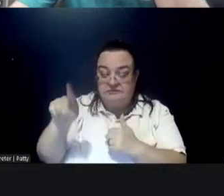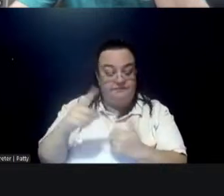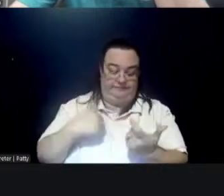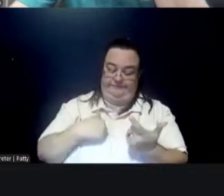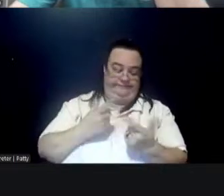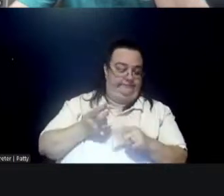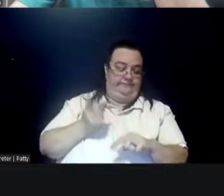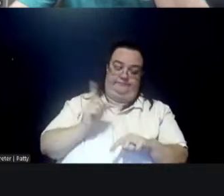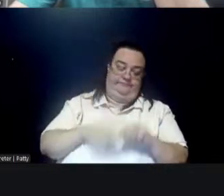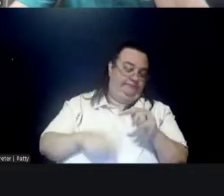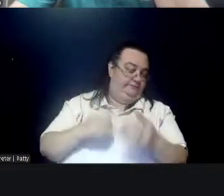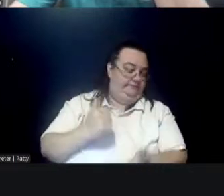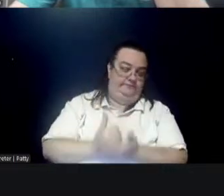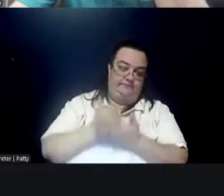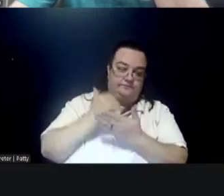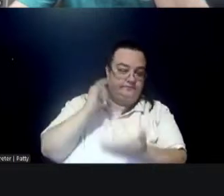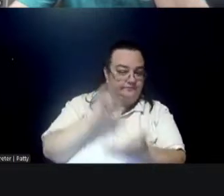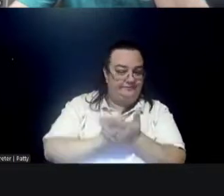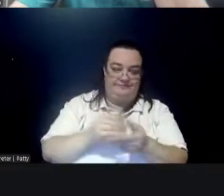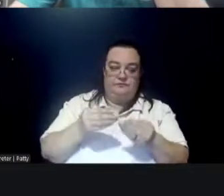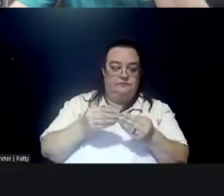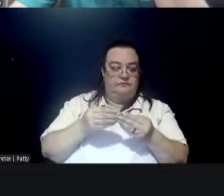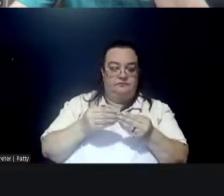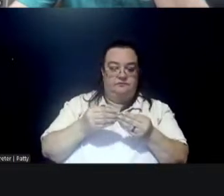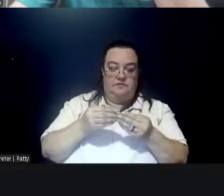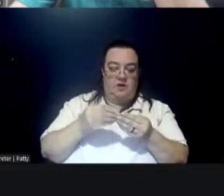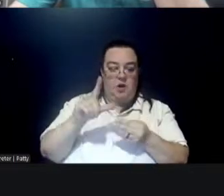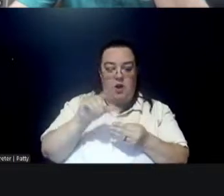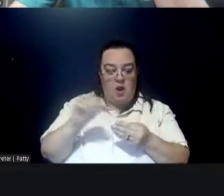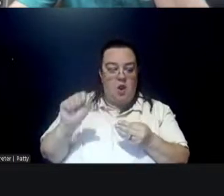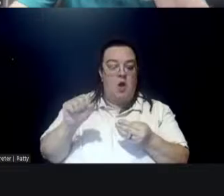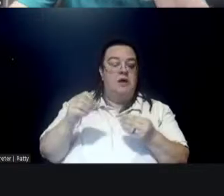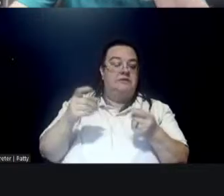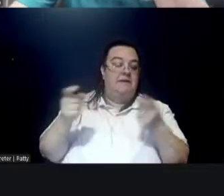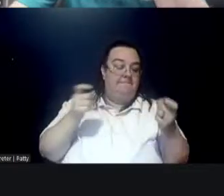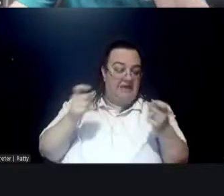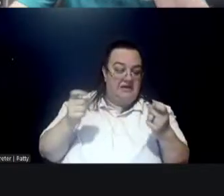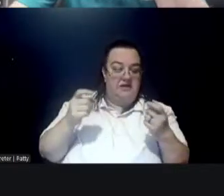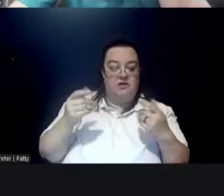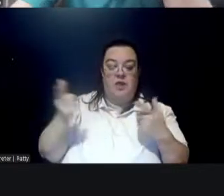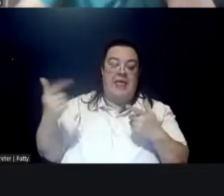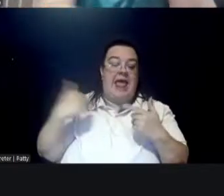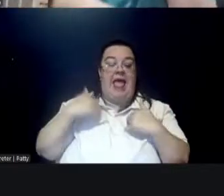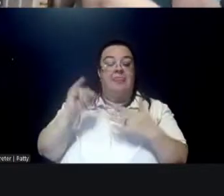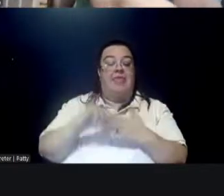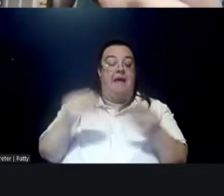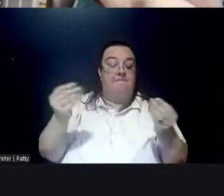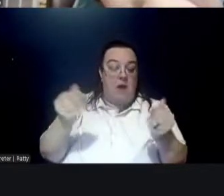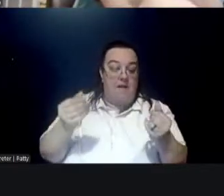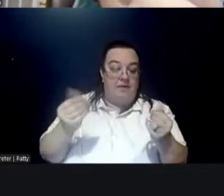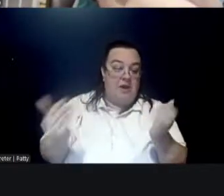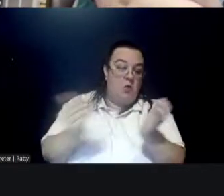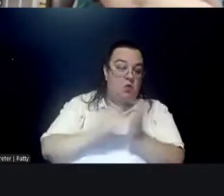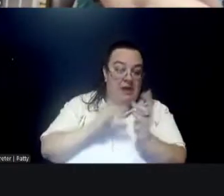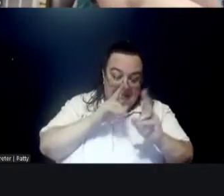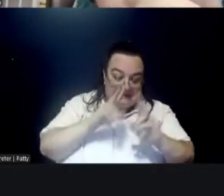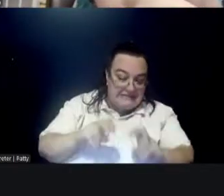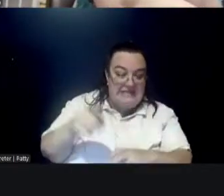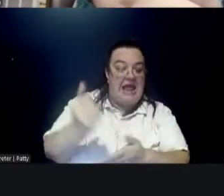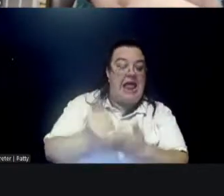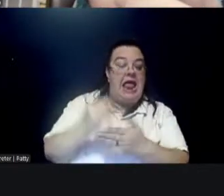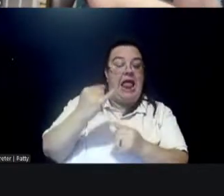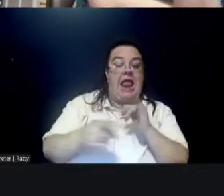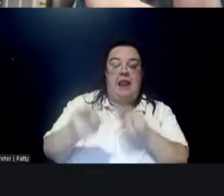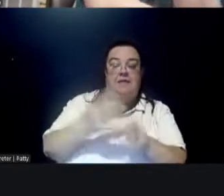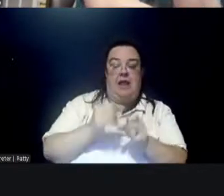that Ross Management went and had their property reassessed, and they ended up getting a rebate of their